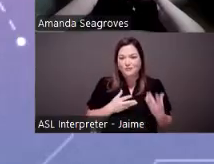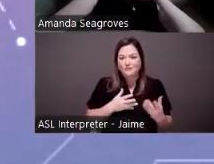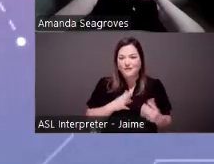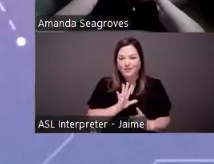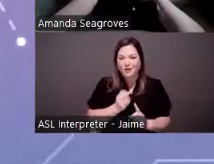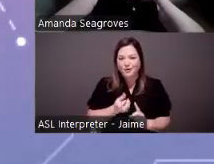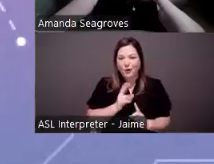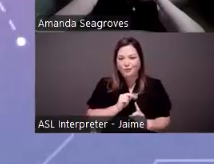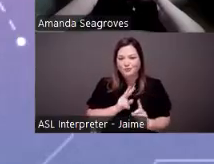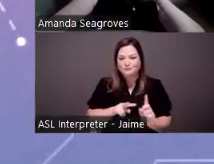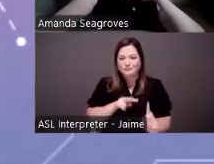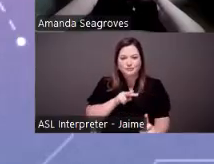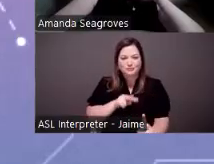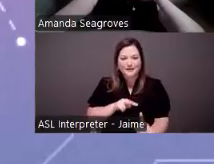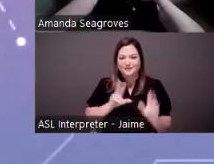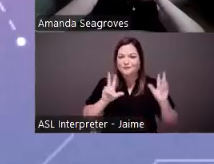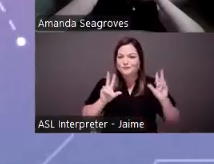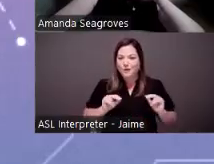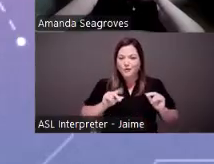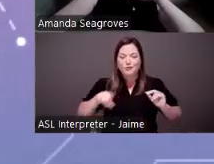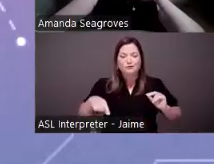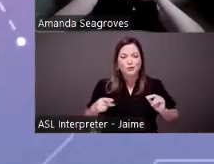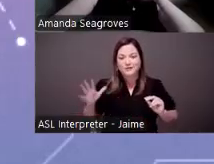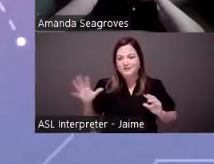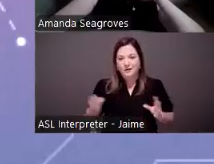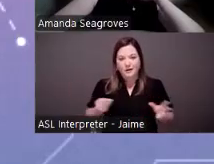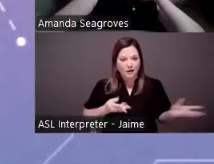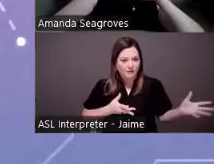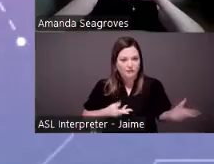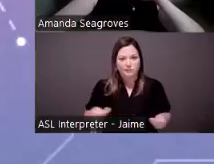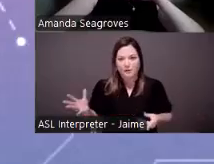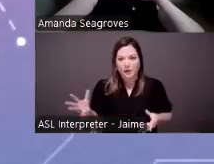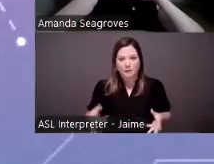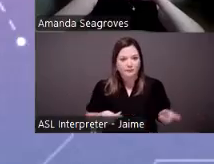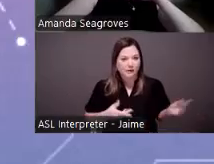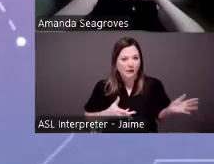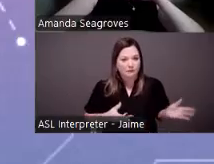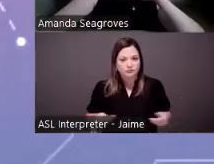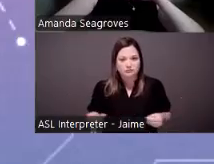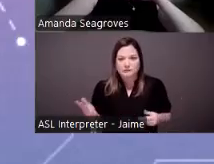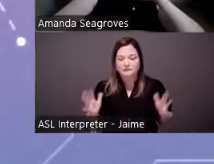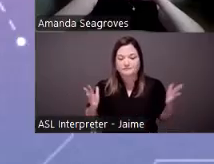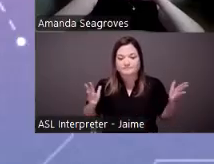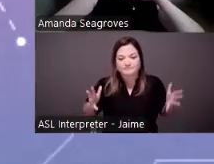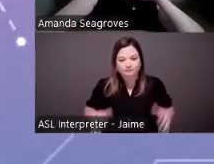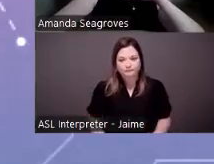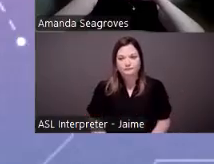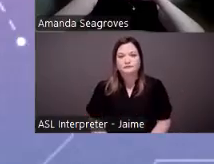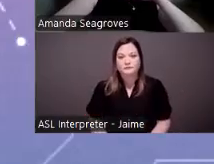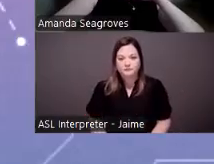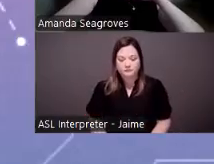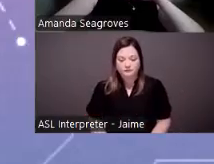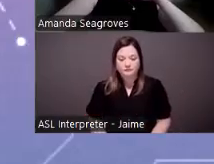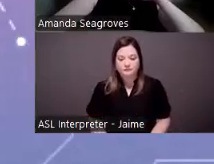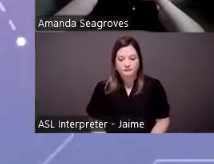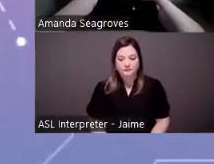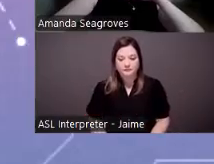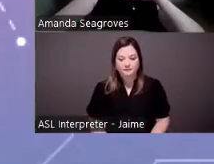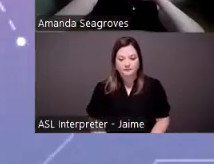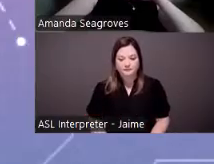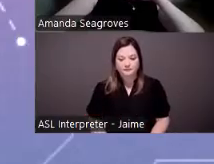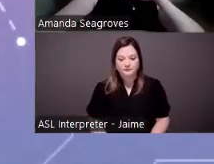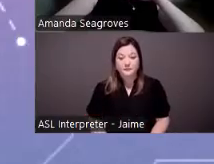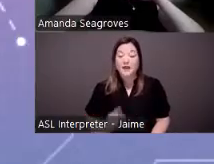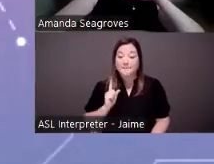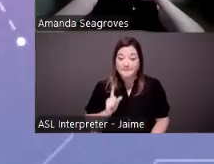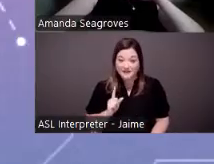They're just there to be the intermediary between the healthcare provider and the patient.